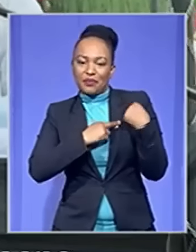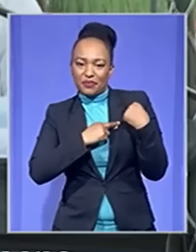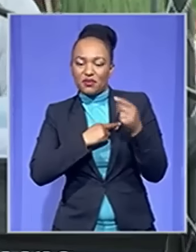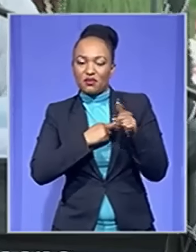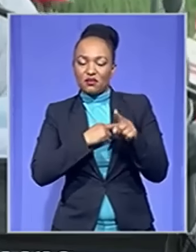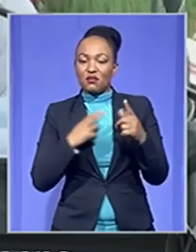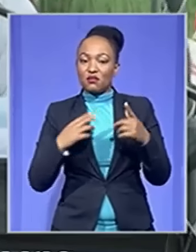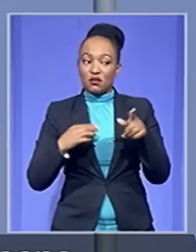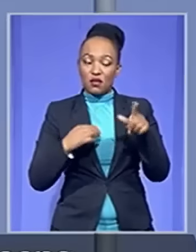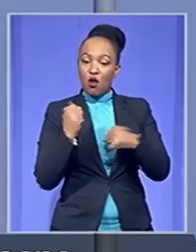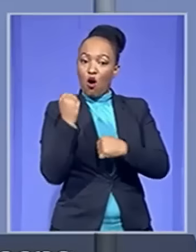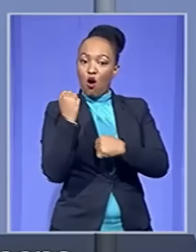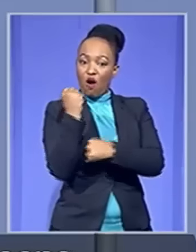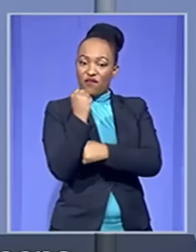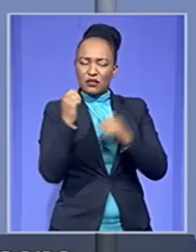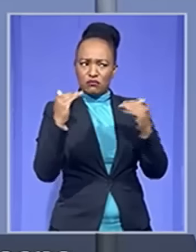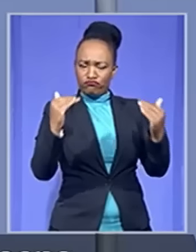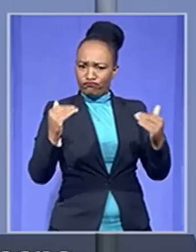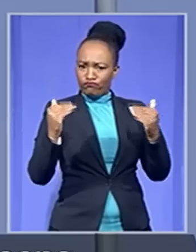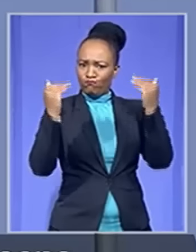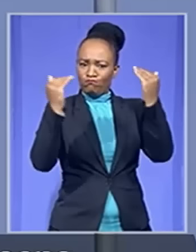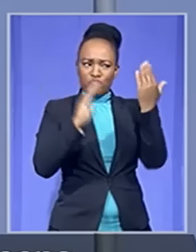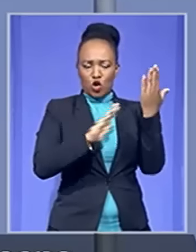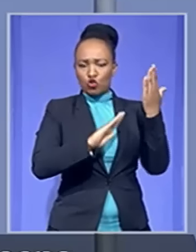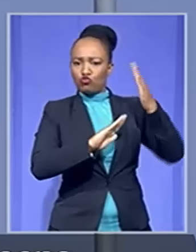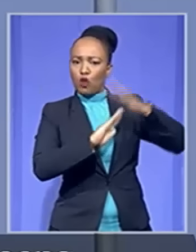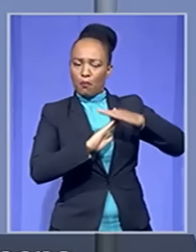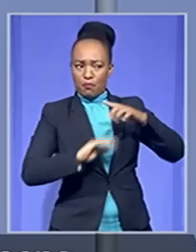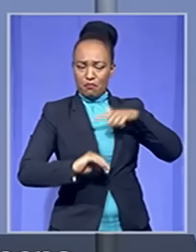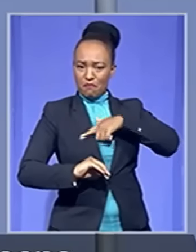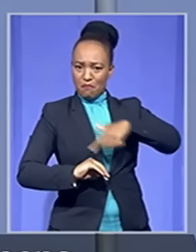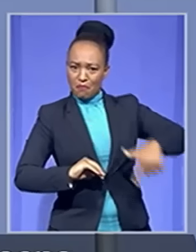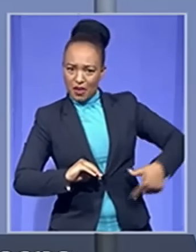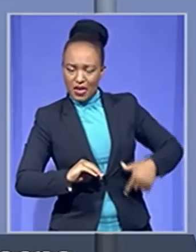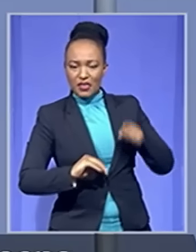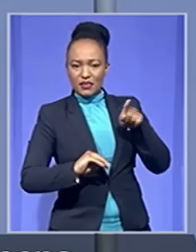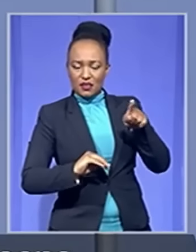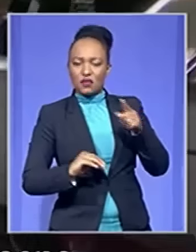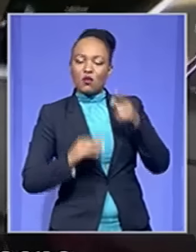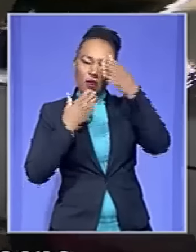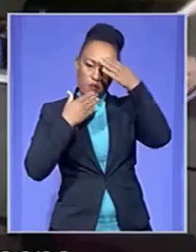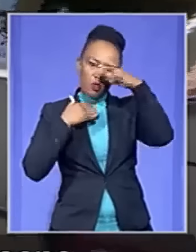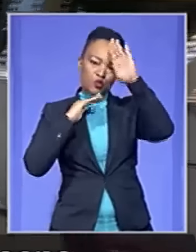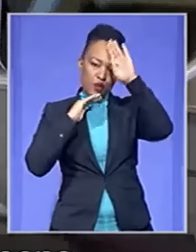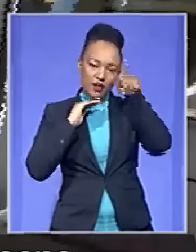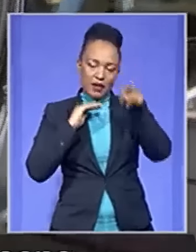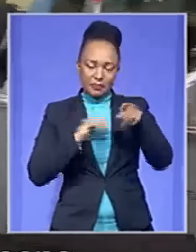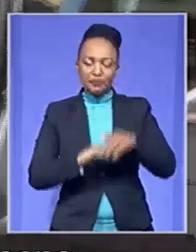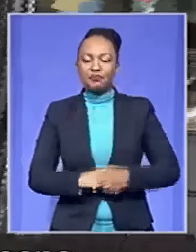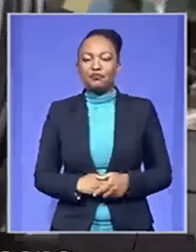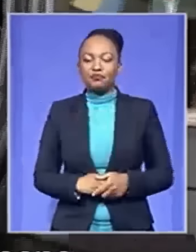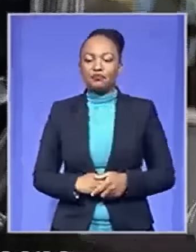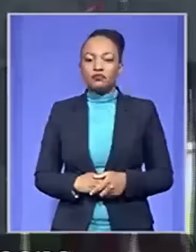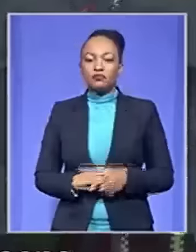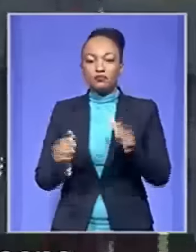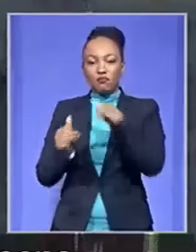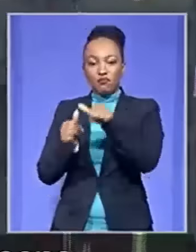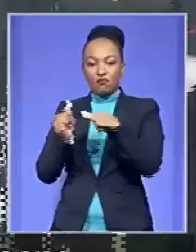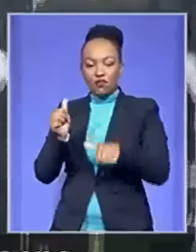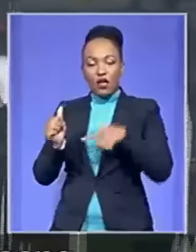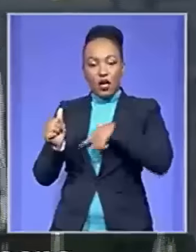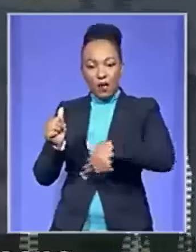high office of the Republic of President of the Republic of Botswana. Motlatsi wa hae le